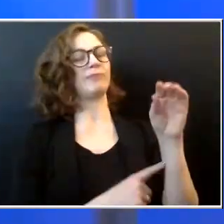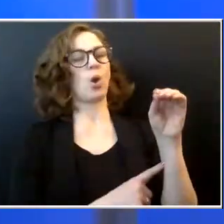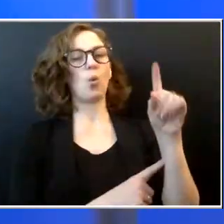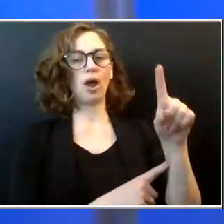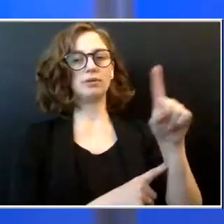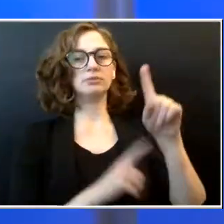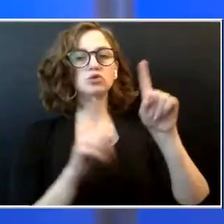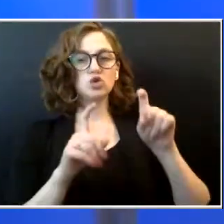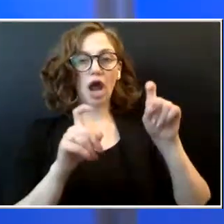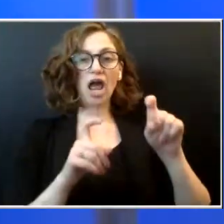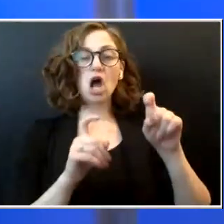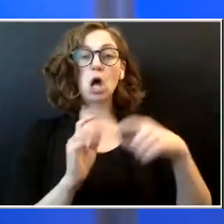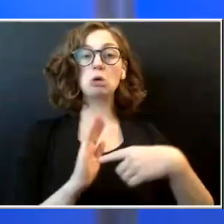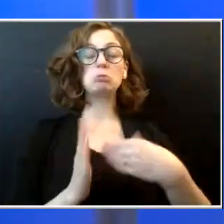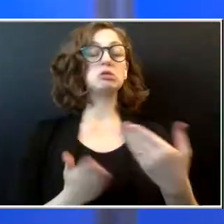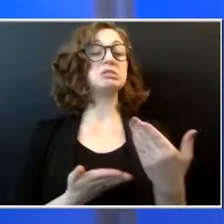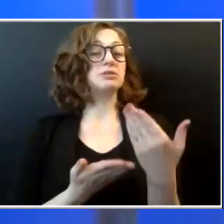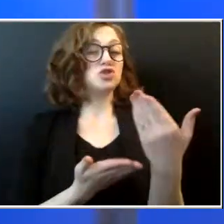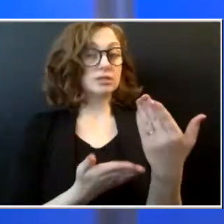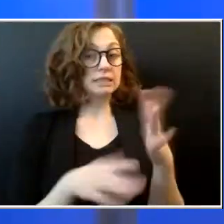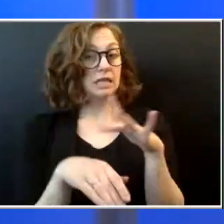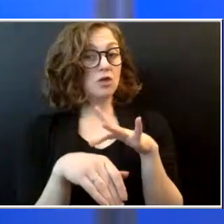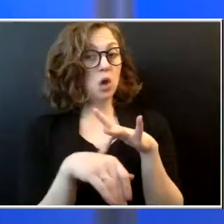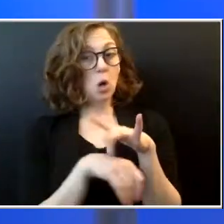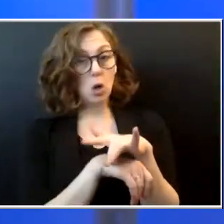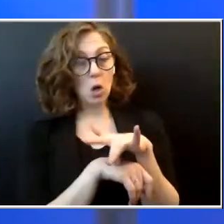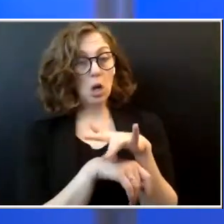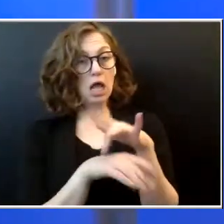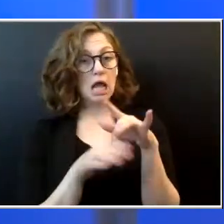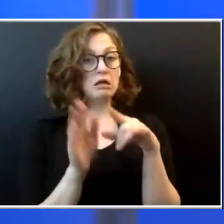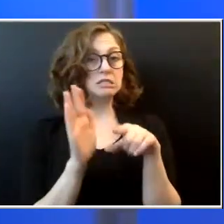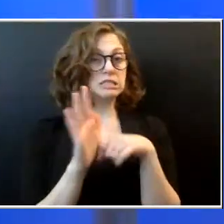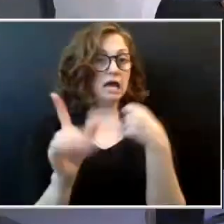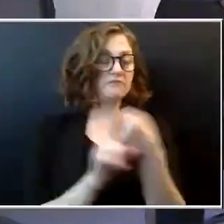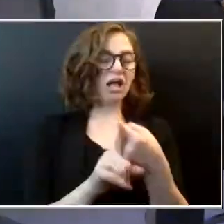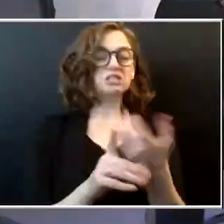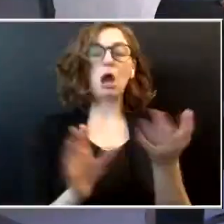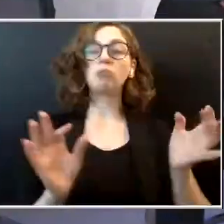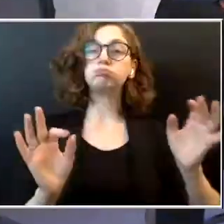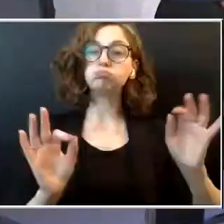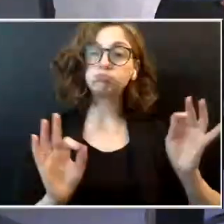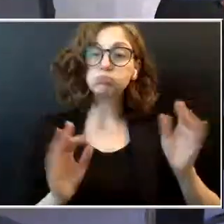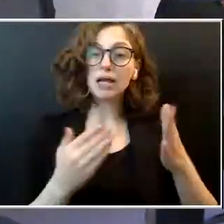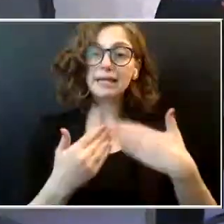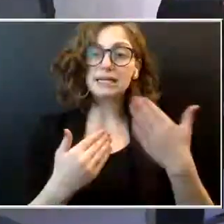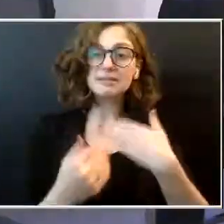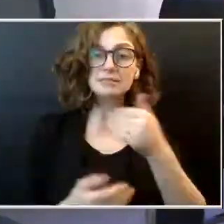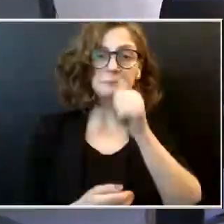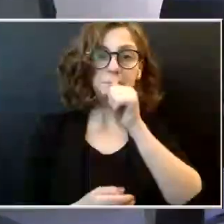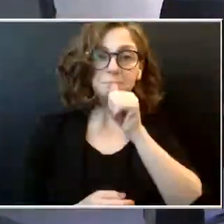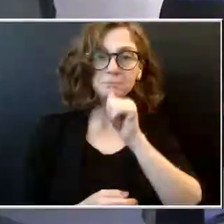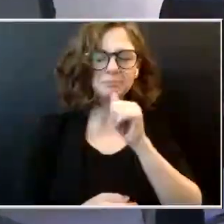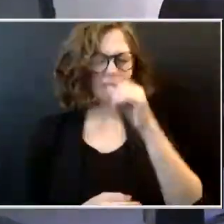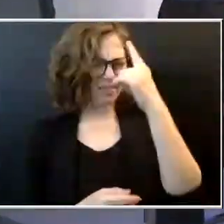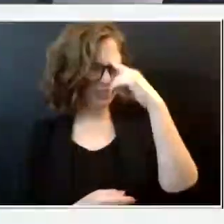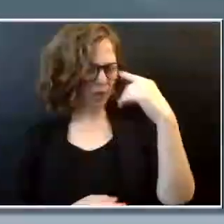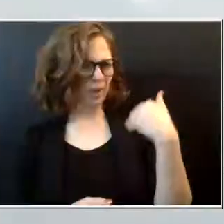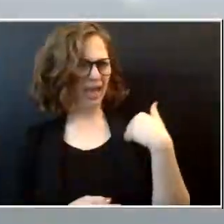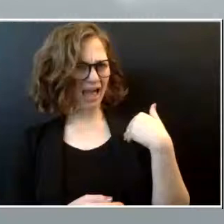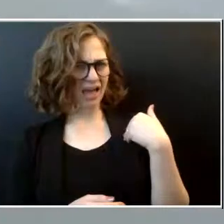would say the early stage side effects, seem to be pretty minimal, very tolerable. I think we had some pictures of some skin reactions. Do we have that up there? I